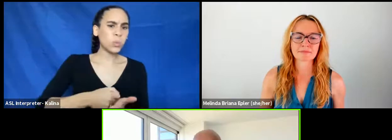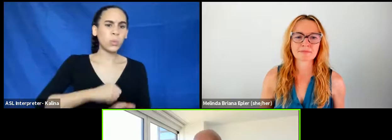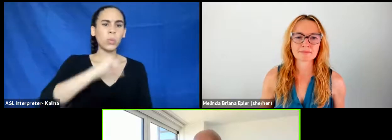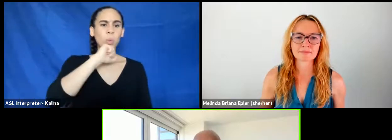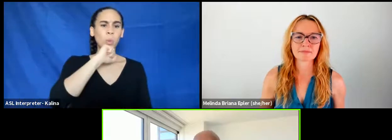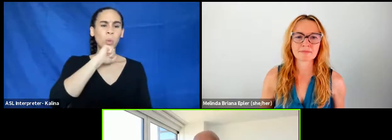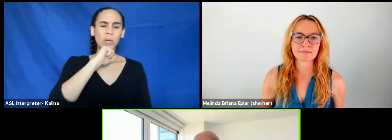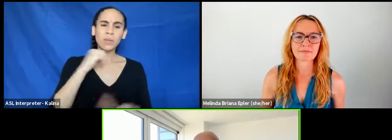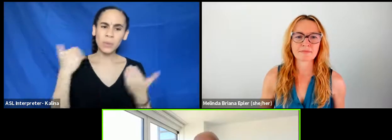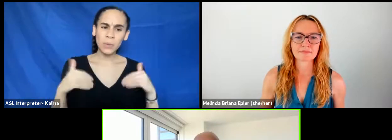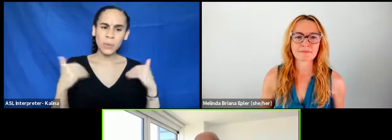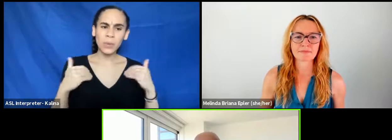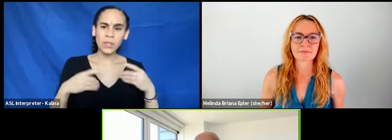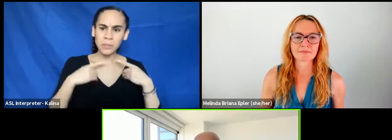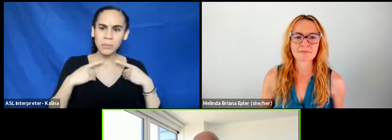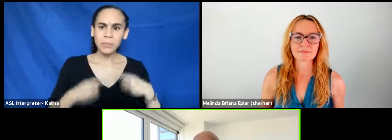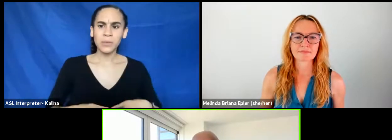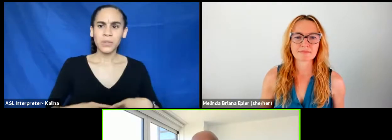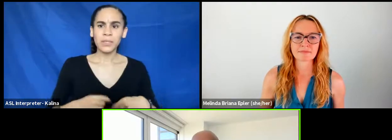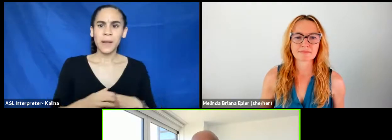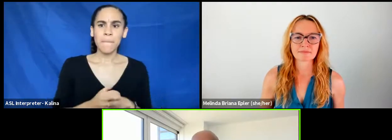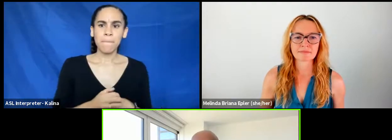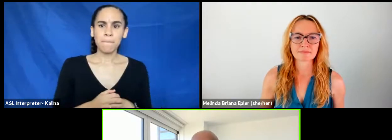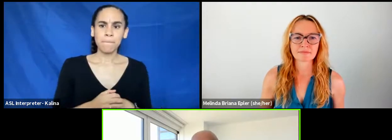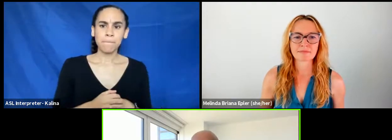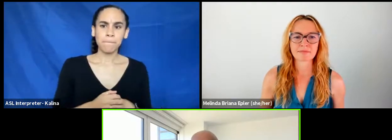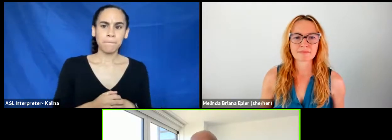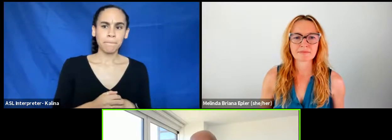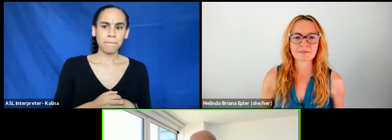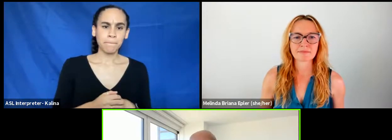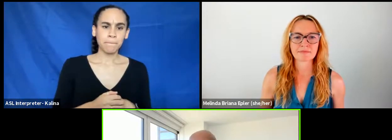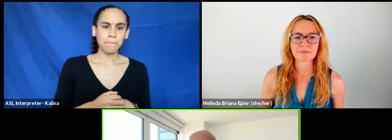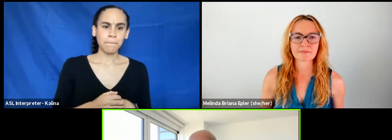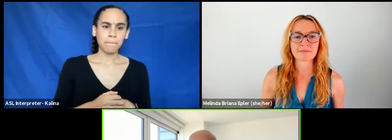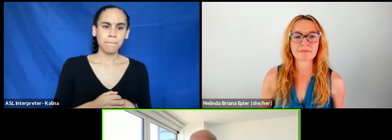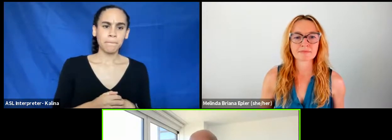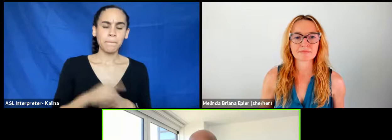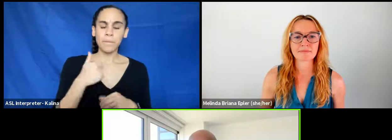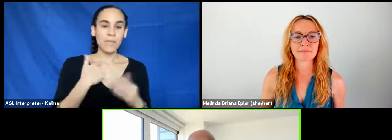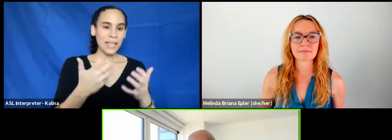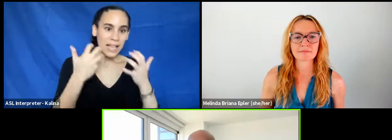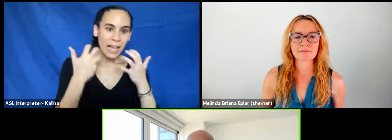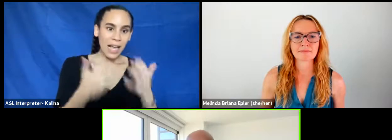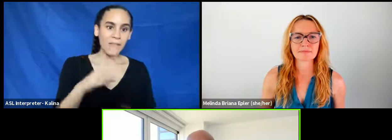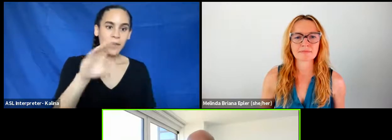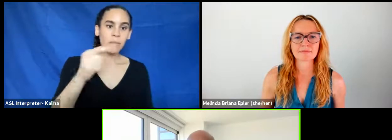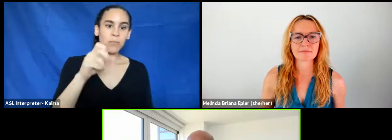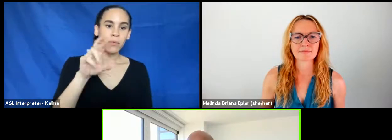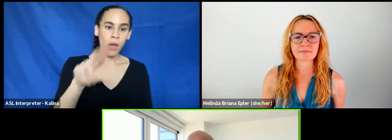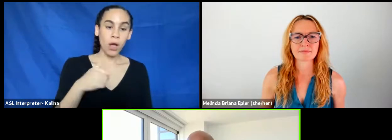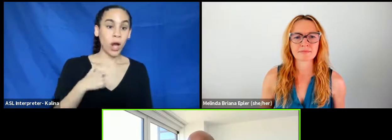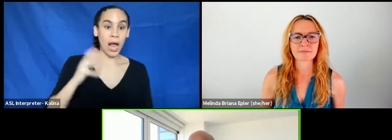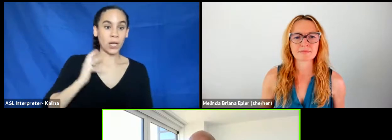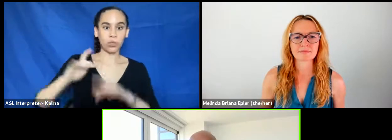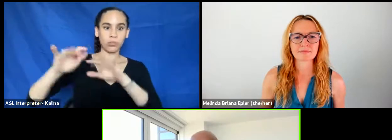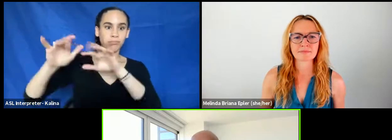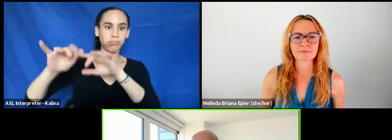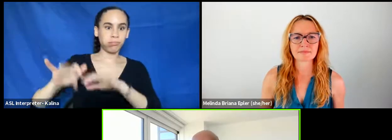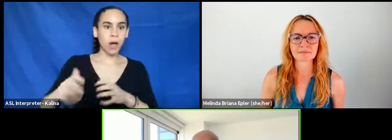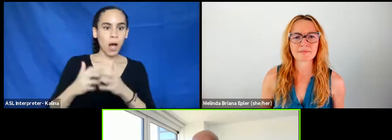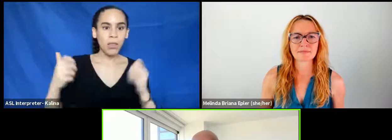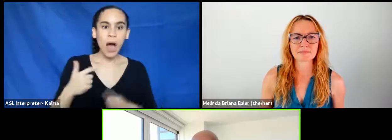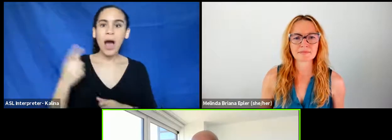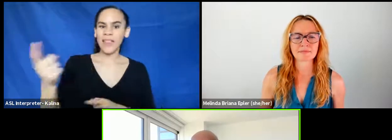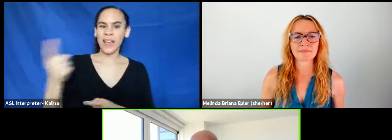episode of depression. I was told not to write about it, not to share. I was a heavy blogger. I didn't talk about it. I used to blog a lot. I was told not to write